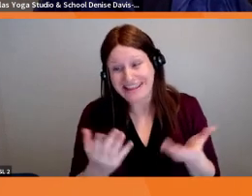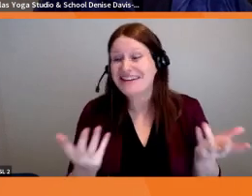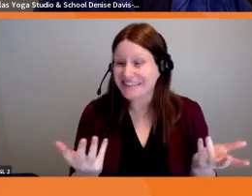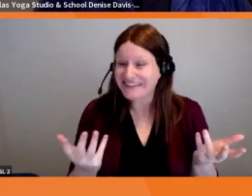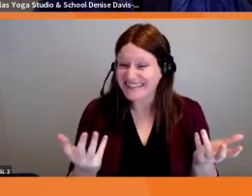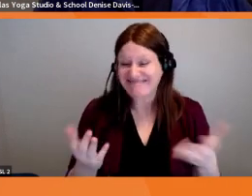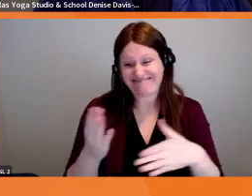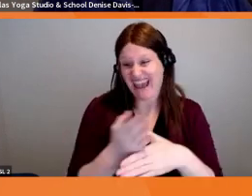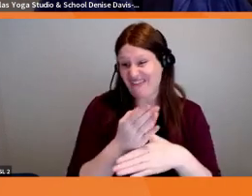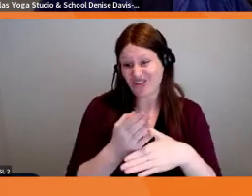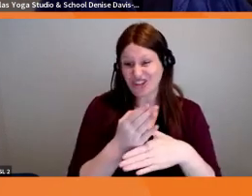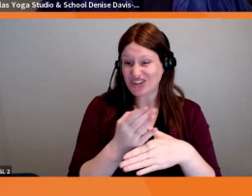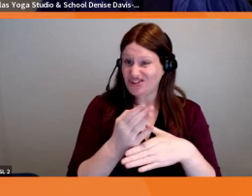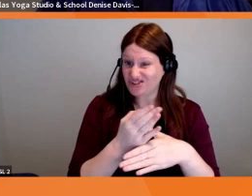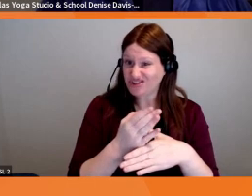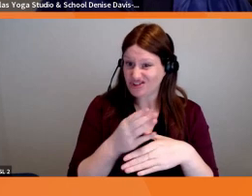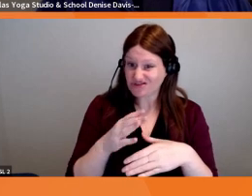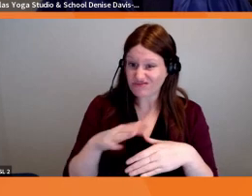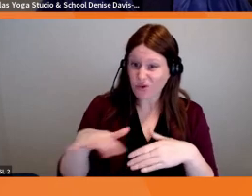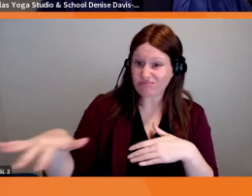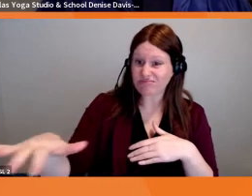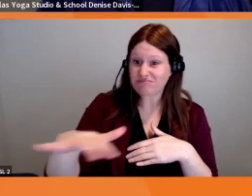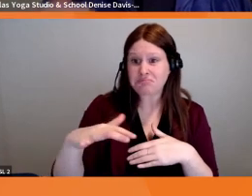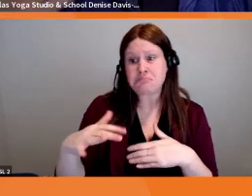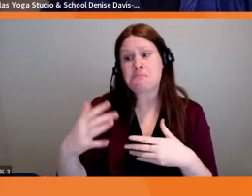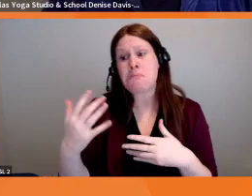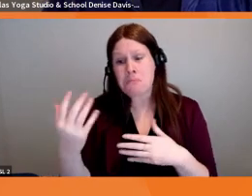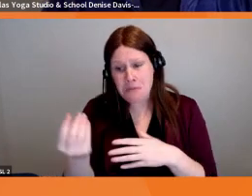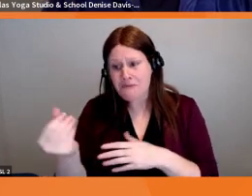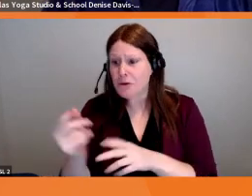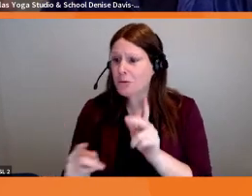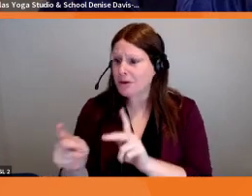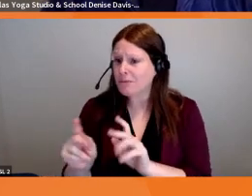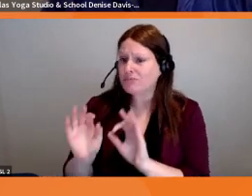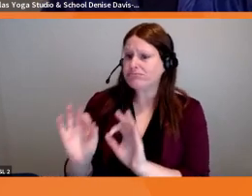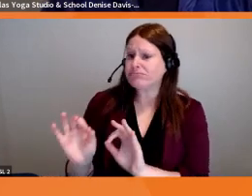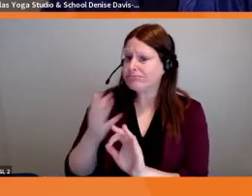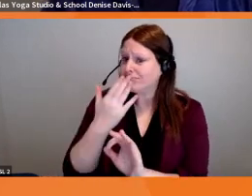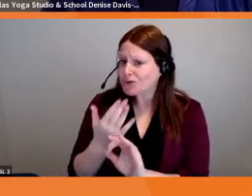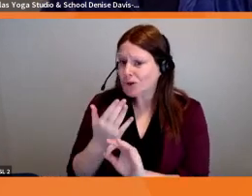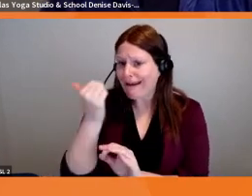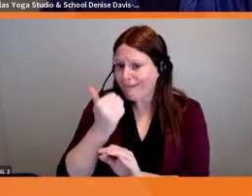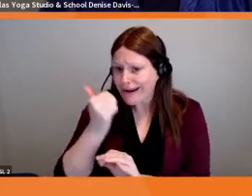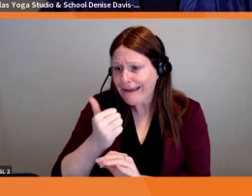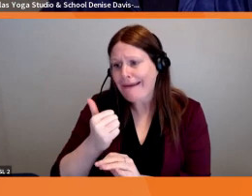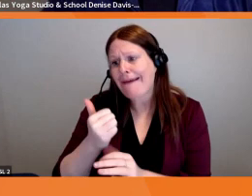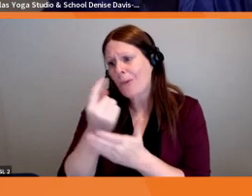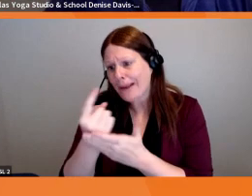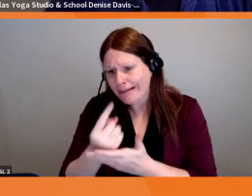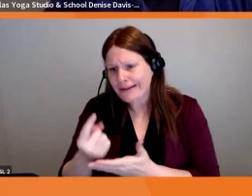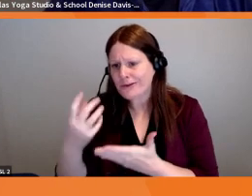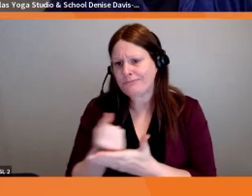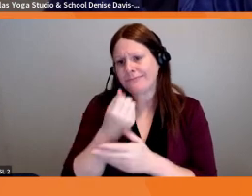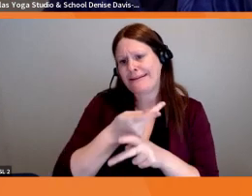is average for all of us. The occasional person is doing a really great job and trying to find something daily or weekly to take